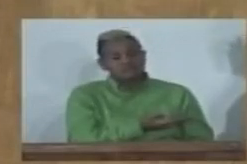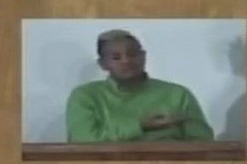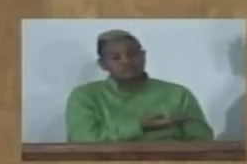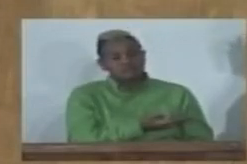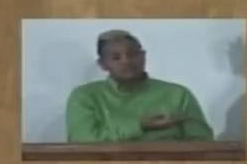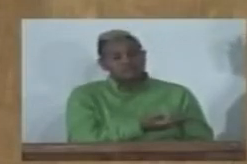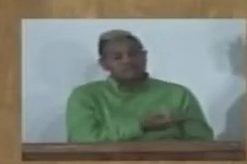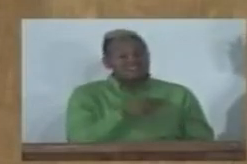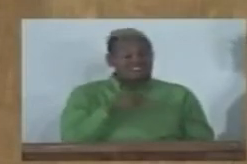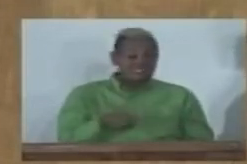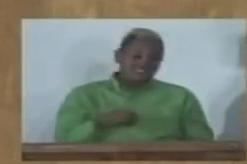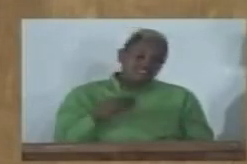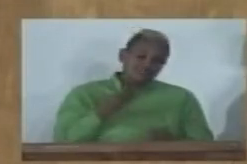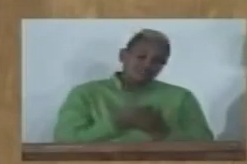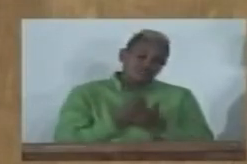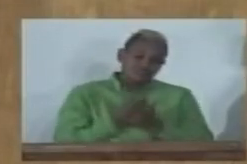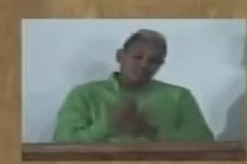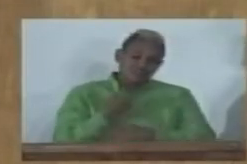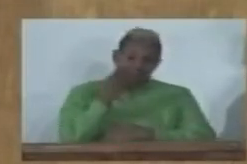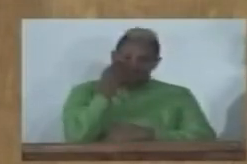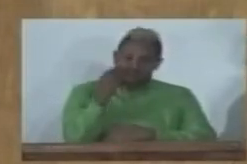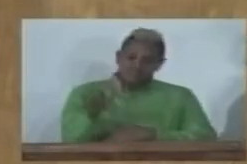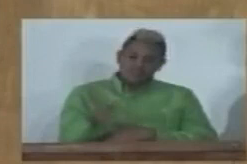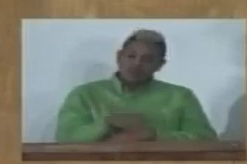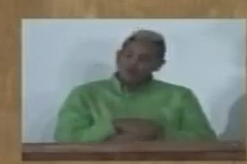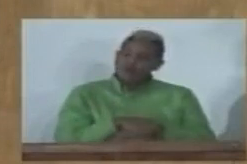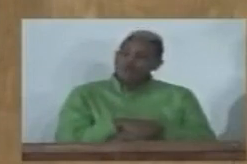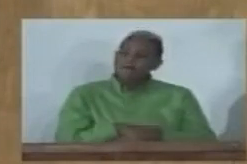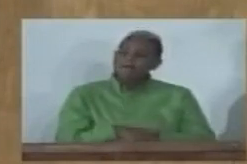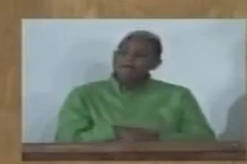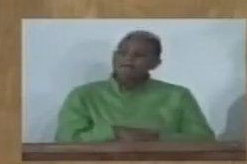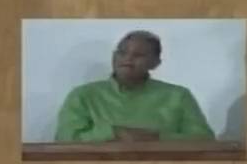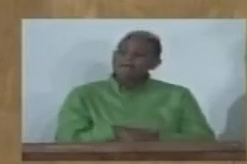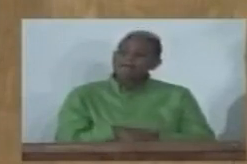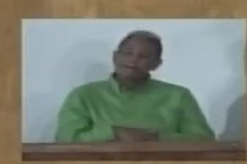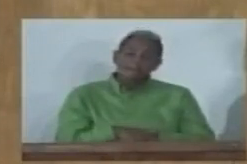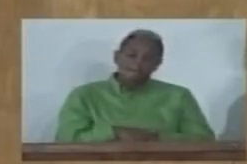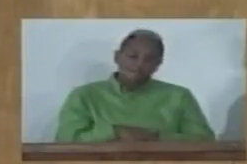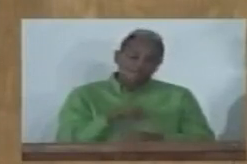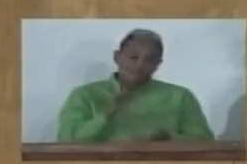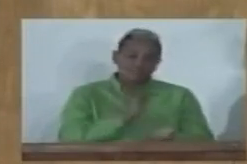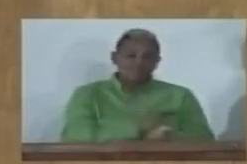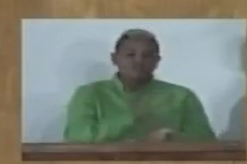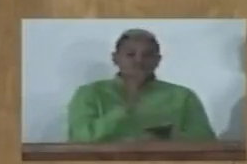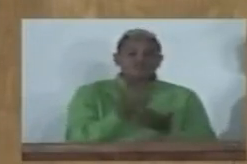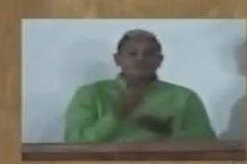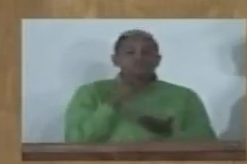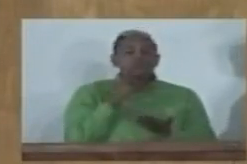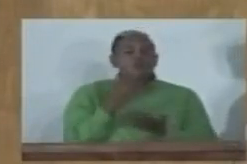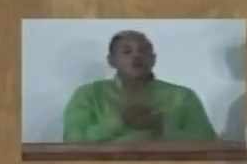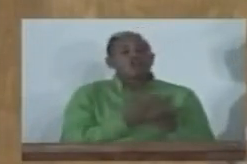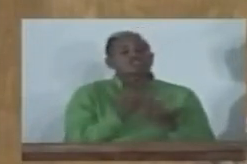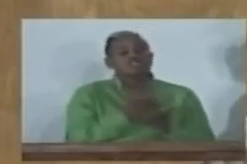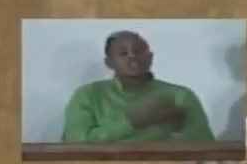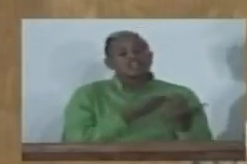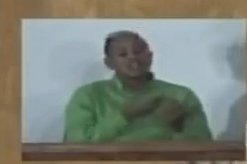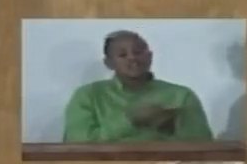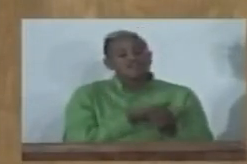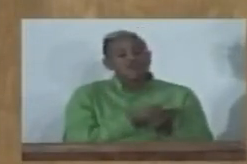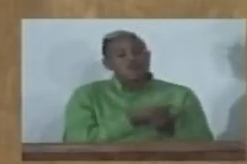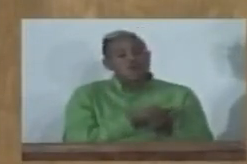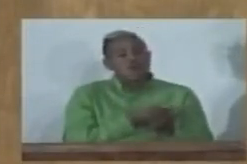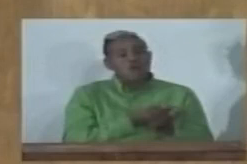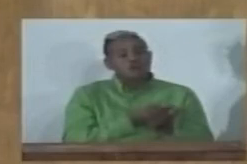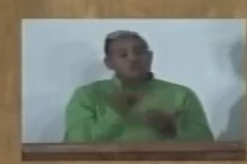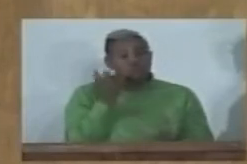is this a money? No, I'm ignoring Randy, man. Is this a sum that the consolidated fund is due